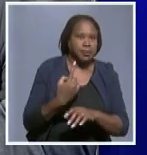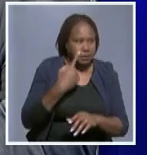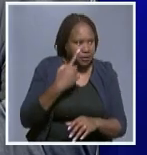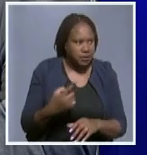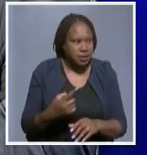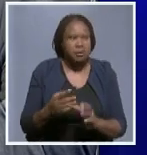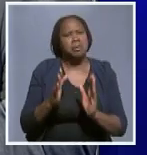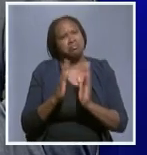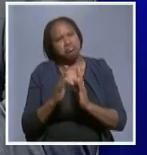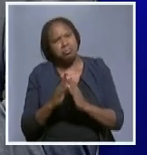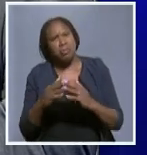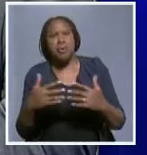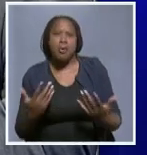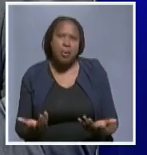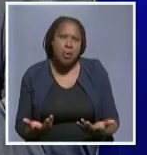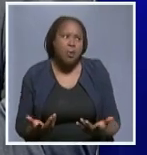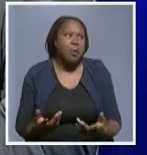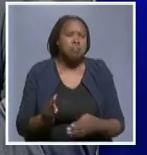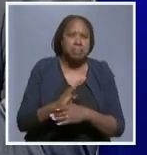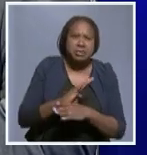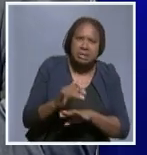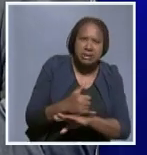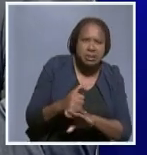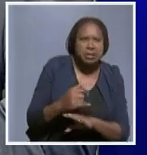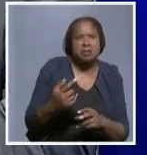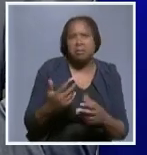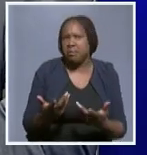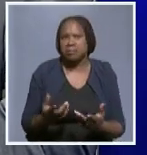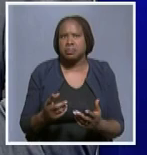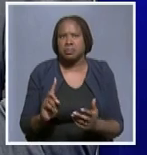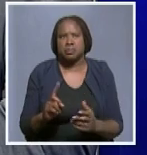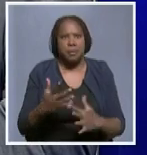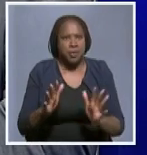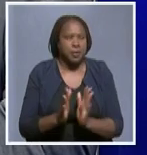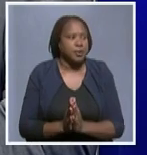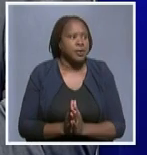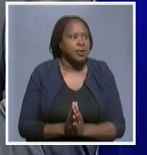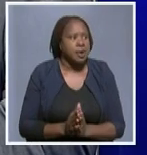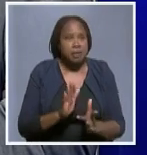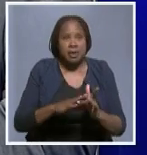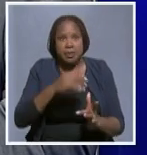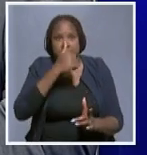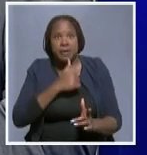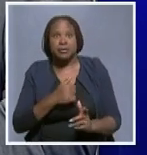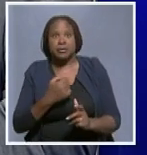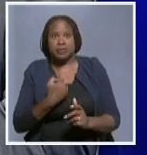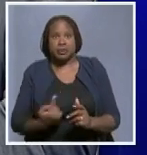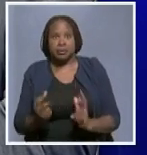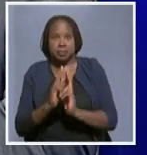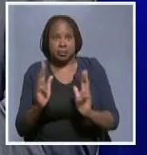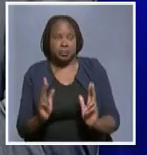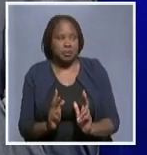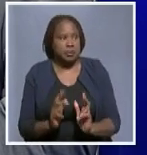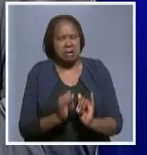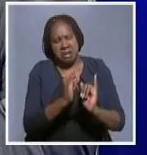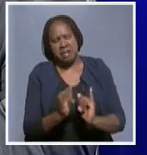is a household or this is maybe a business premises and so on. Now, with regard to the privacy of individuals also, this is,